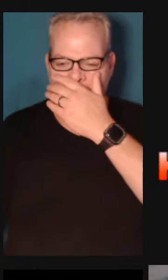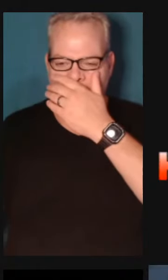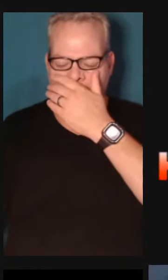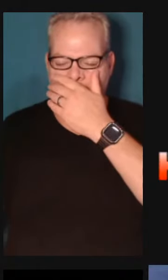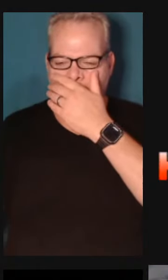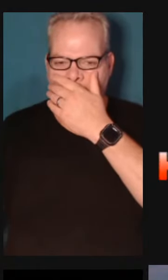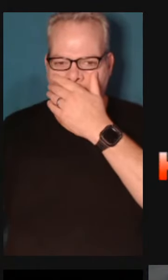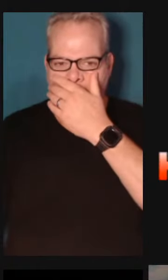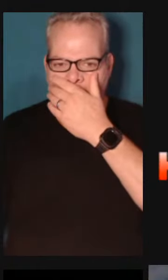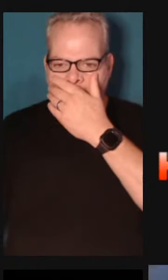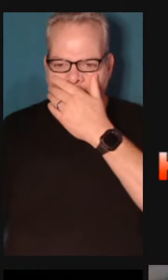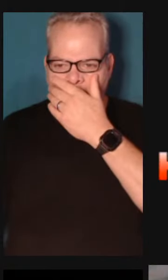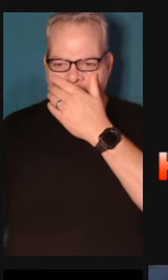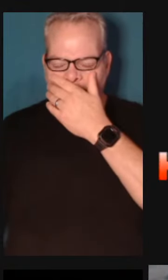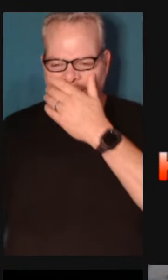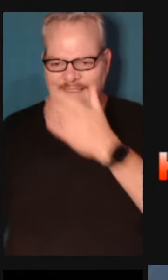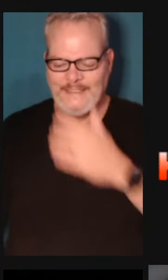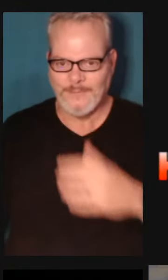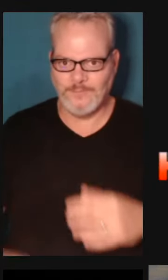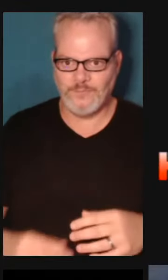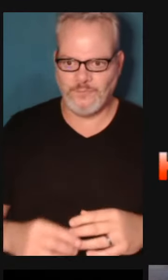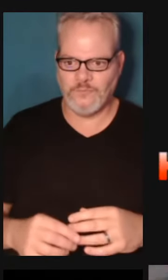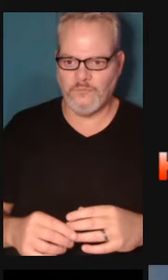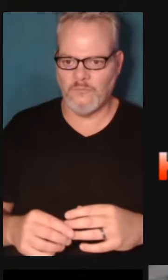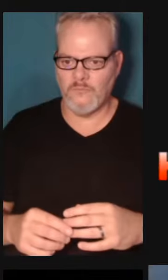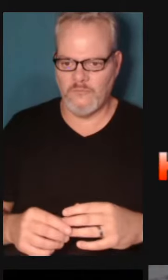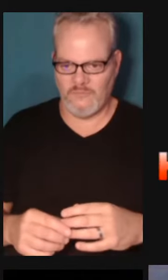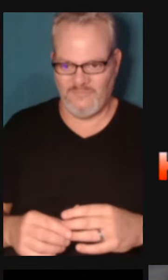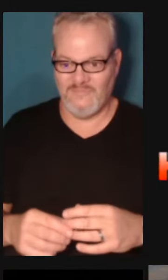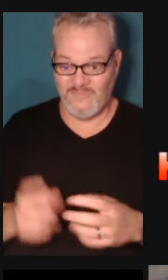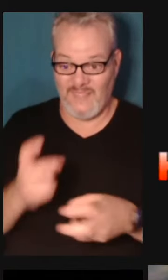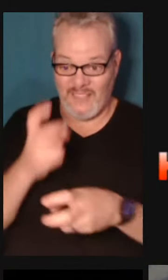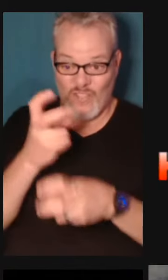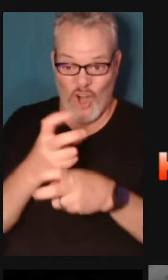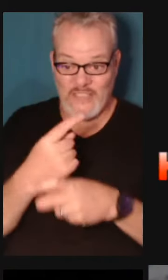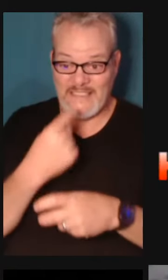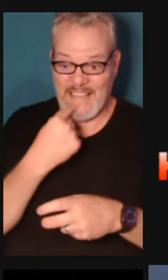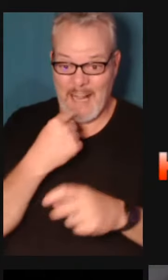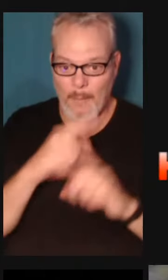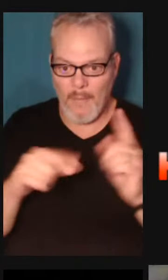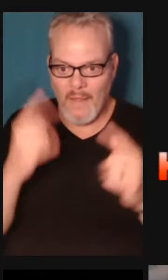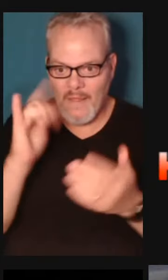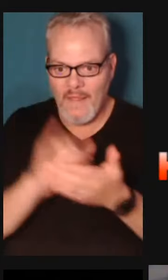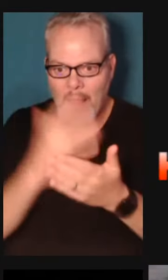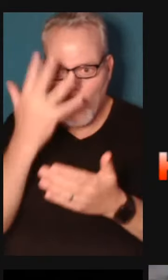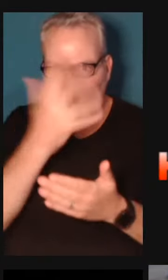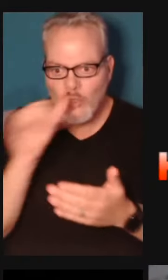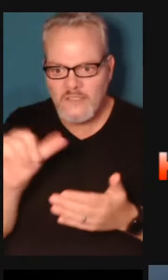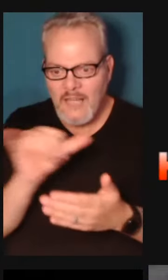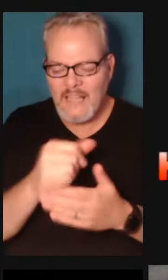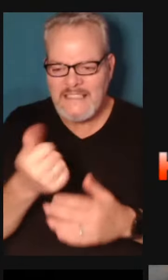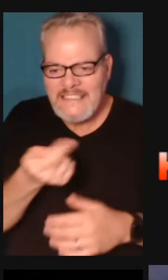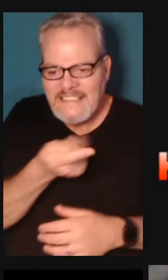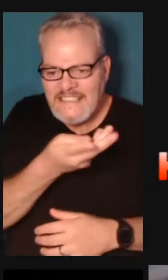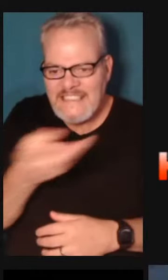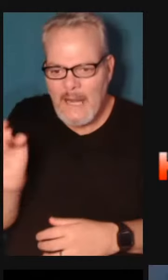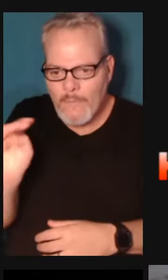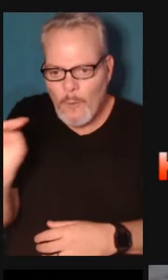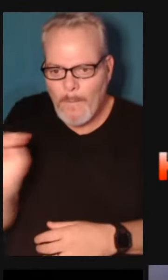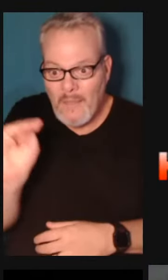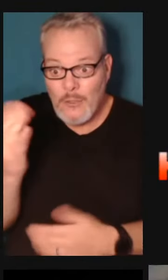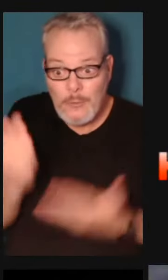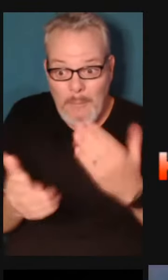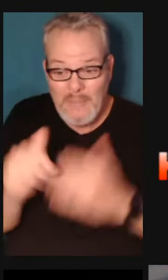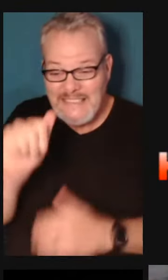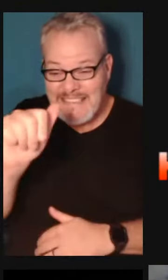And it's hard to get scale on these things, right? But that looks like it could be several meters, if not 10 meters of